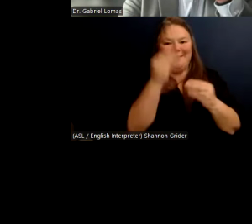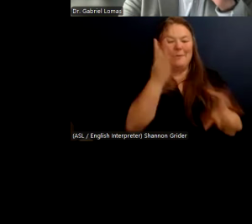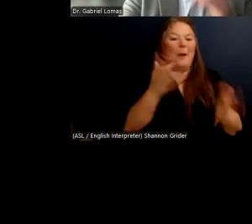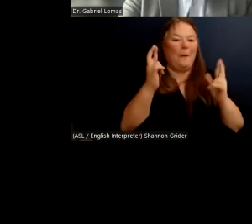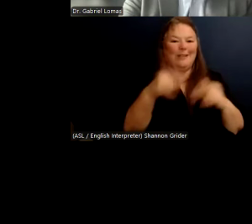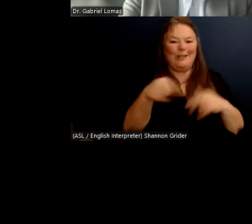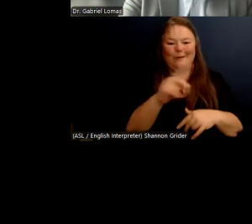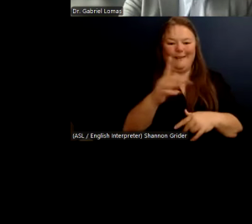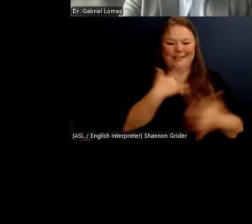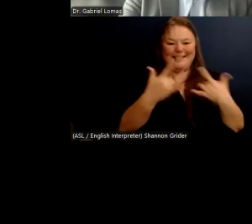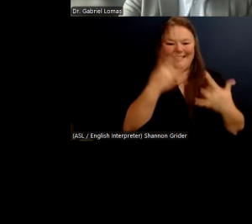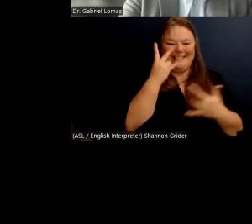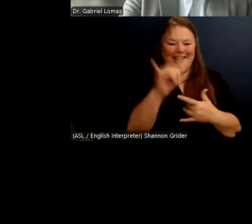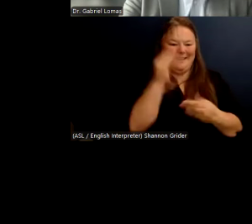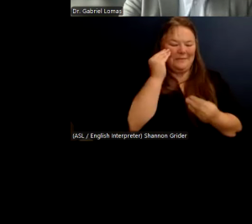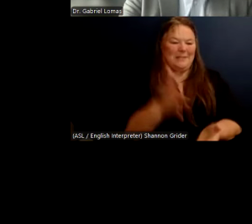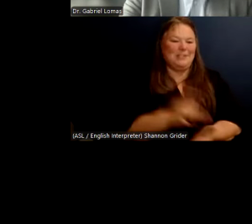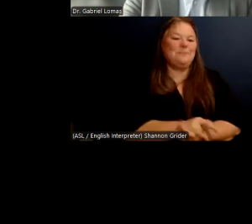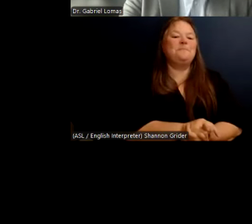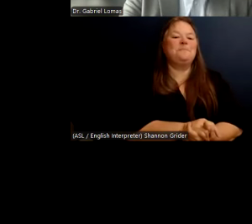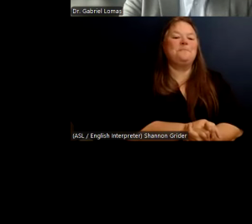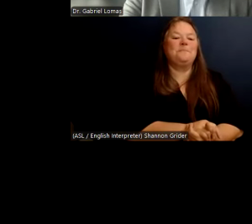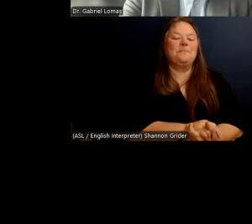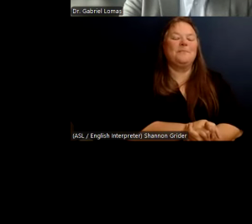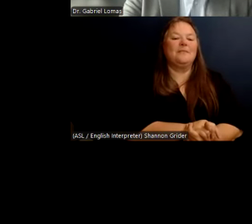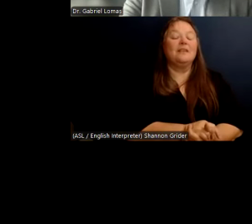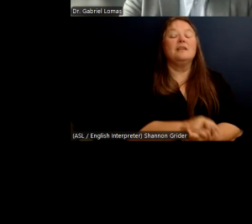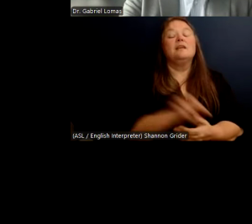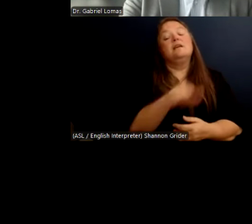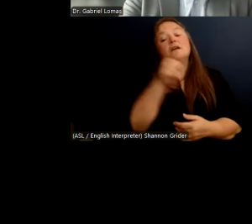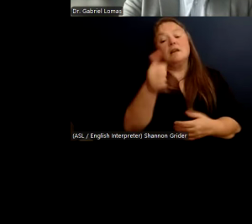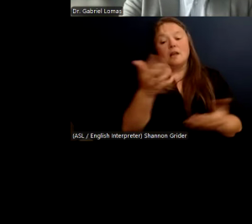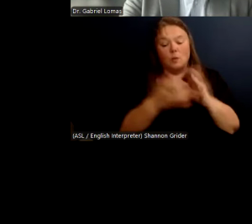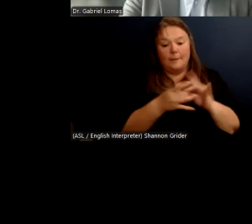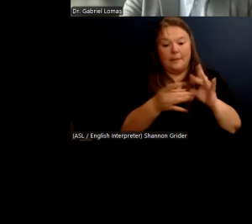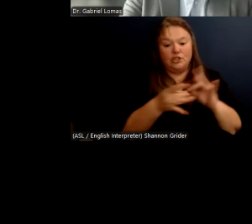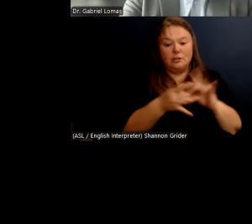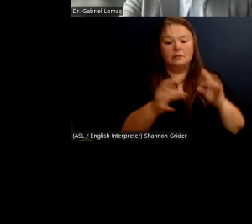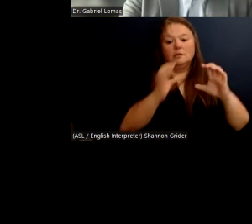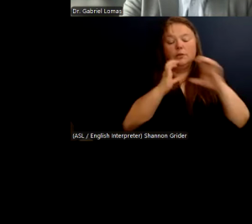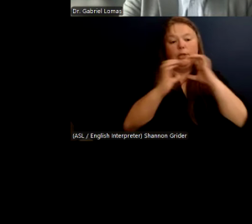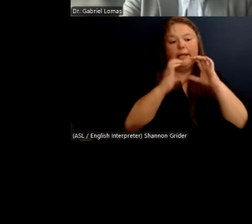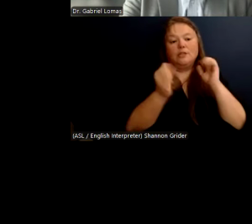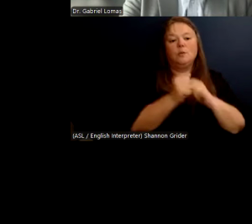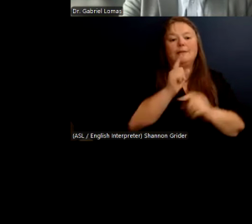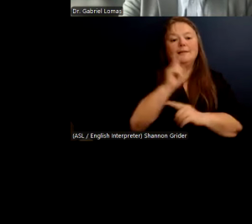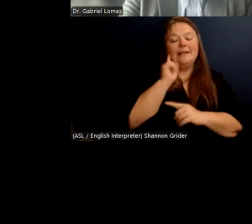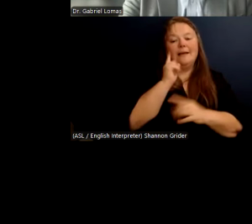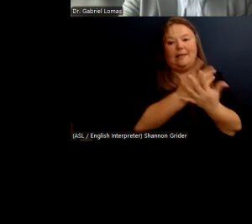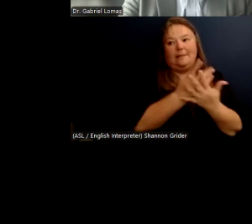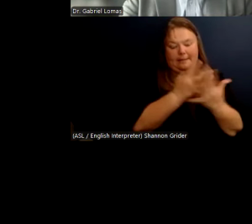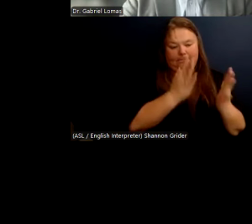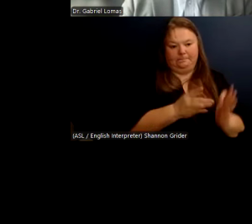to see that. So one of the things I just wanted to mention was, again, communication with this deaf inmate. He